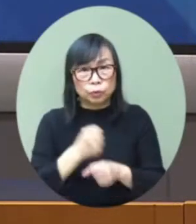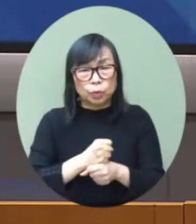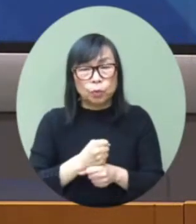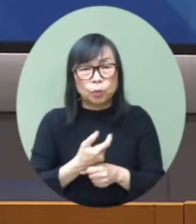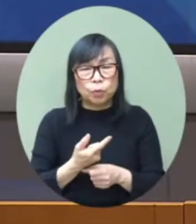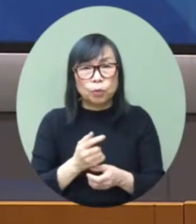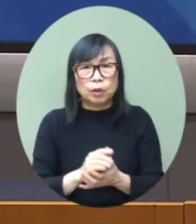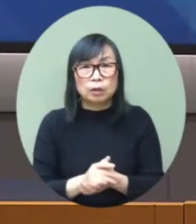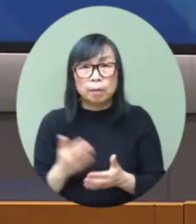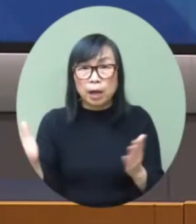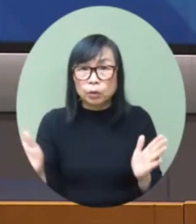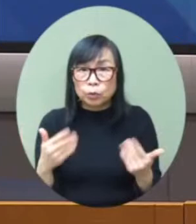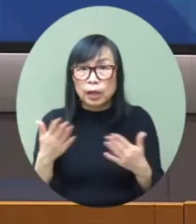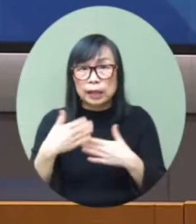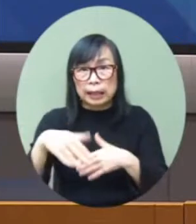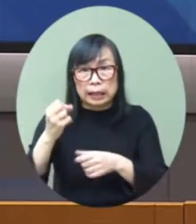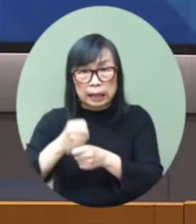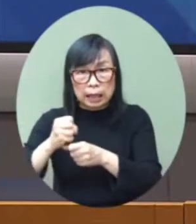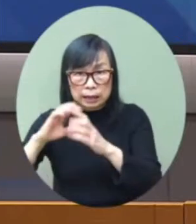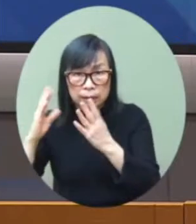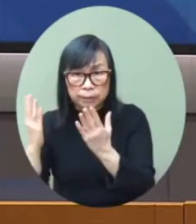bodies.